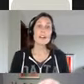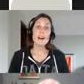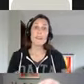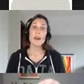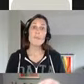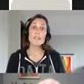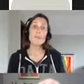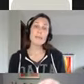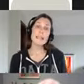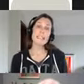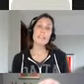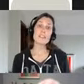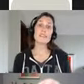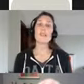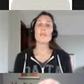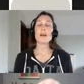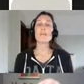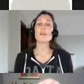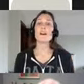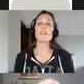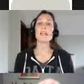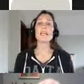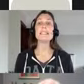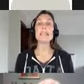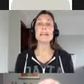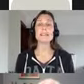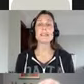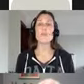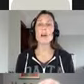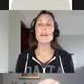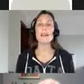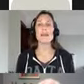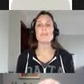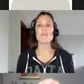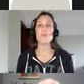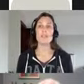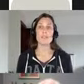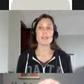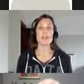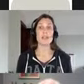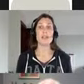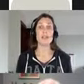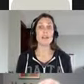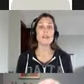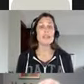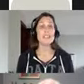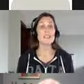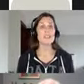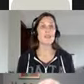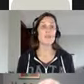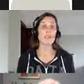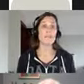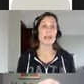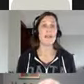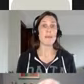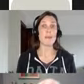So moving on, you know, I'm going to step back to consider some of the problems with the underlying data and why that map of water usage that I cleaned up is still